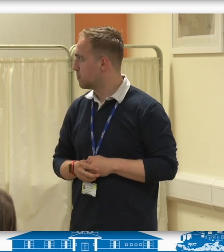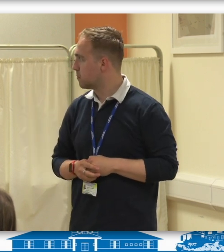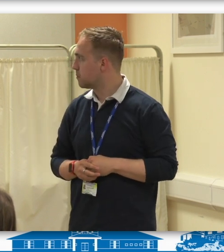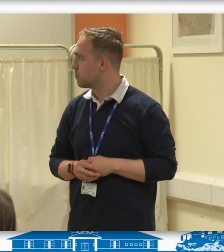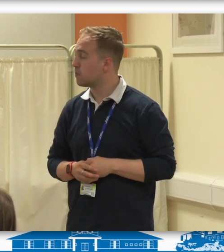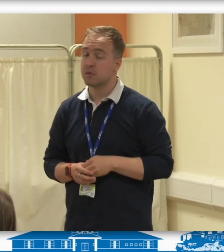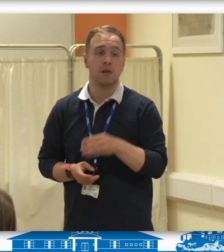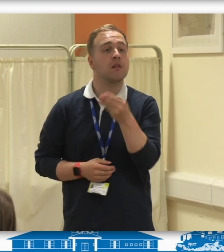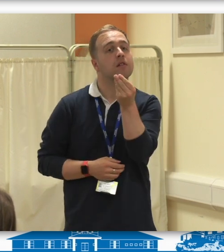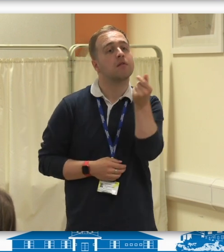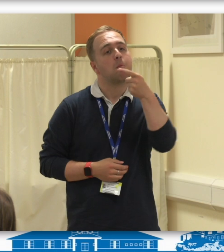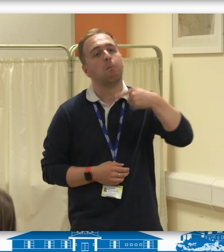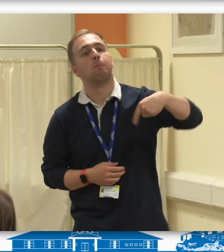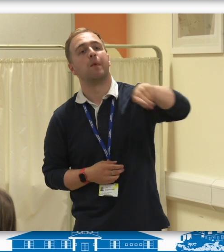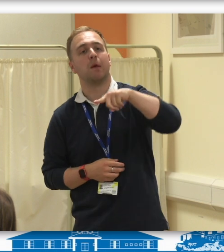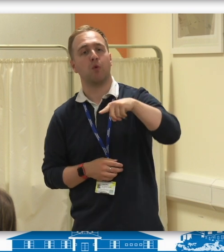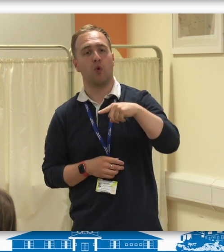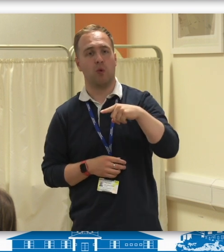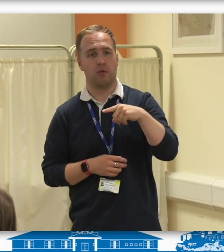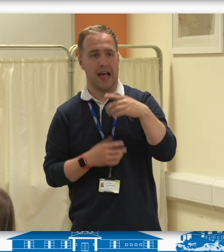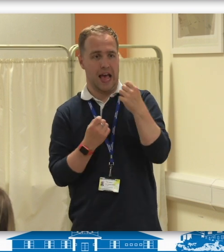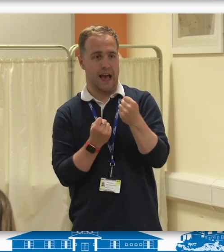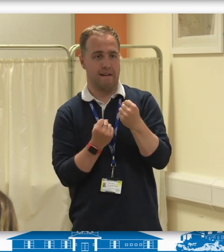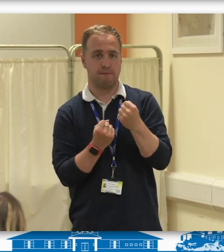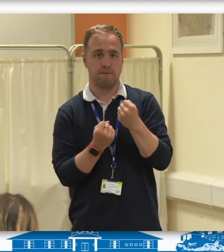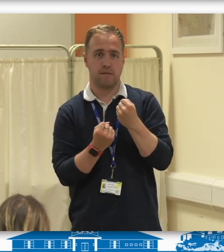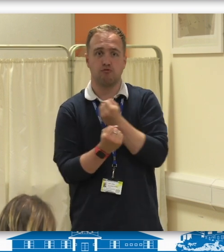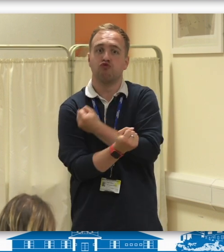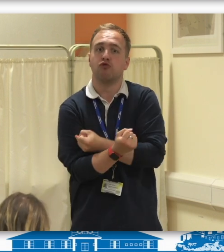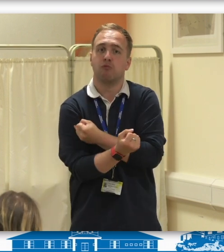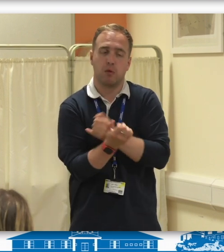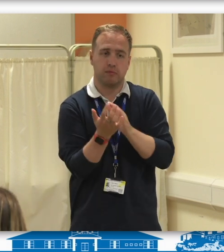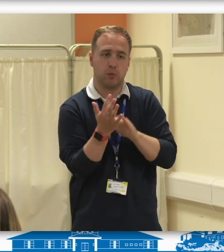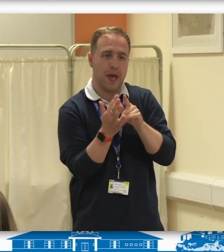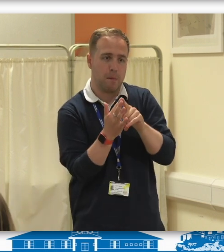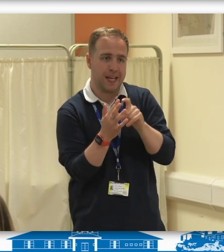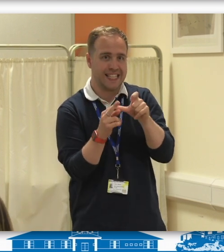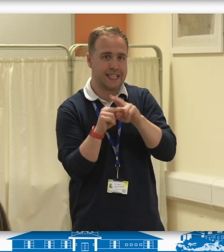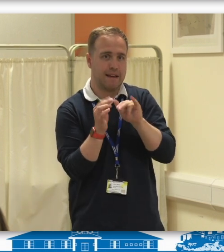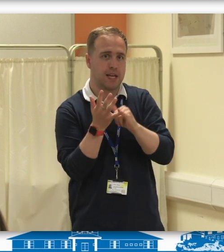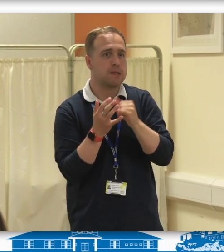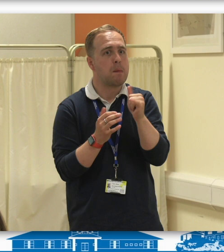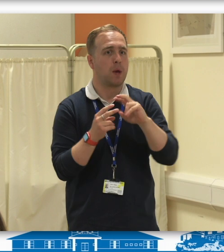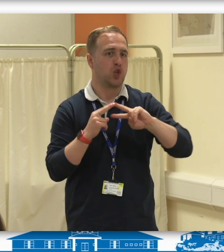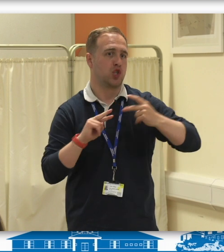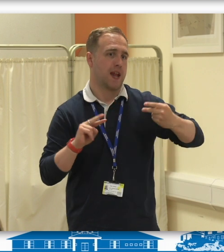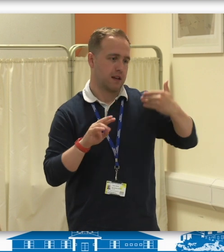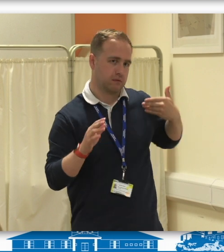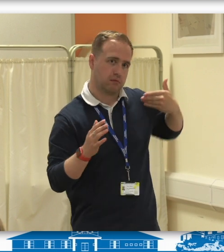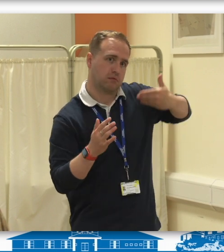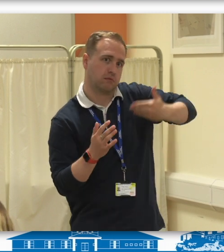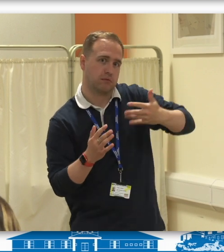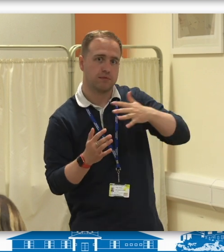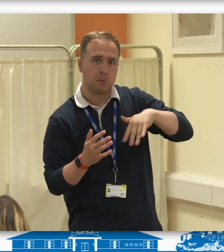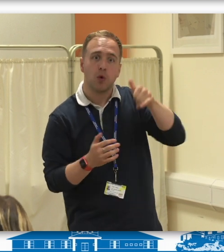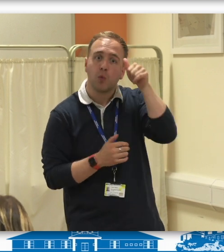In some people, there may be pre-existing vulnerabilities to ME/CFS, such as possibly genetic factors. We know that the condition